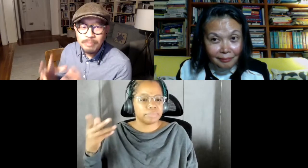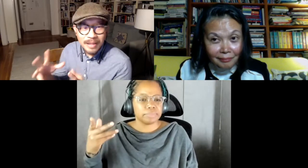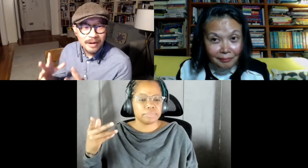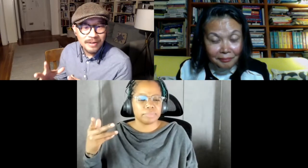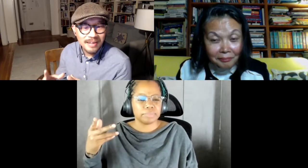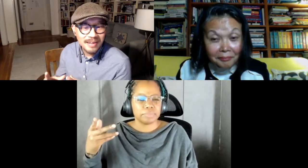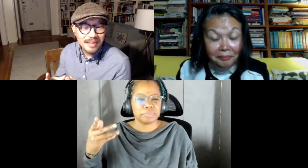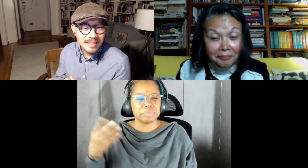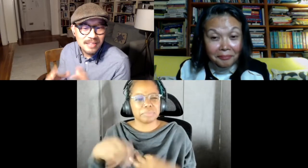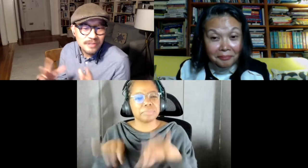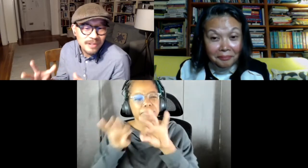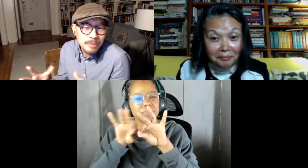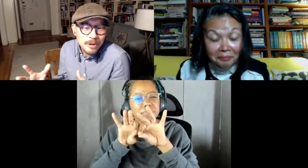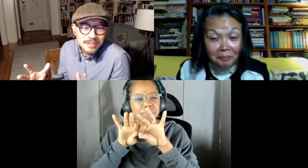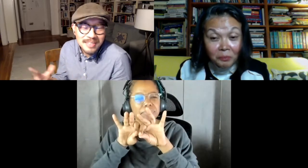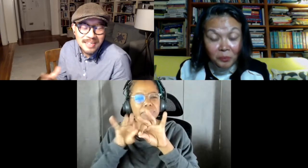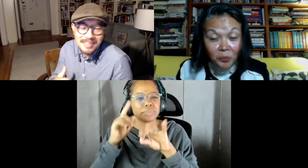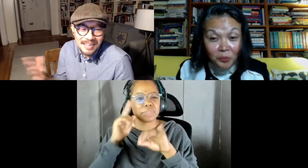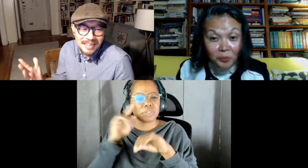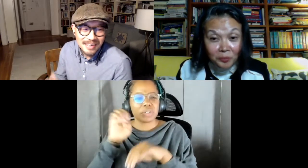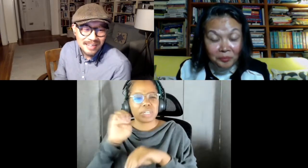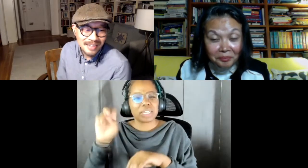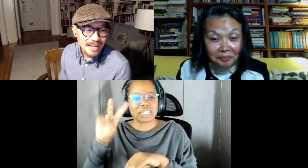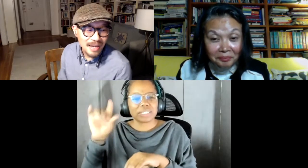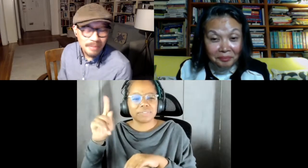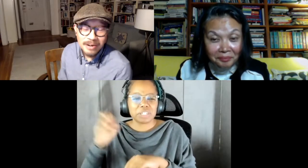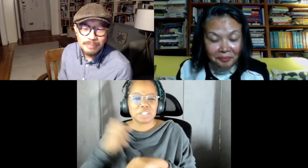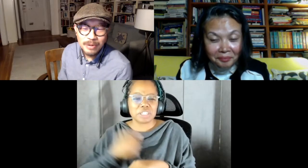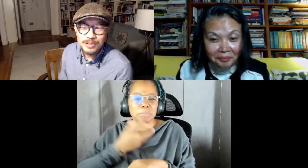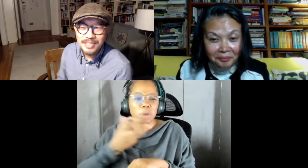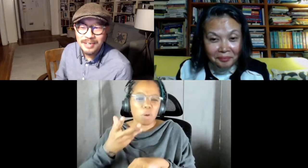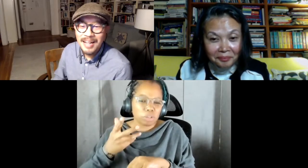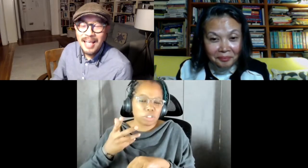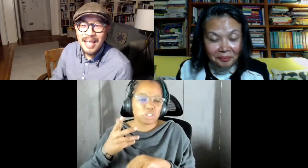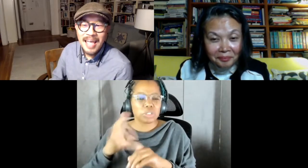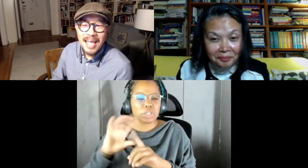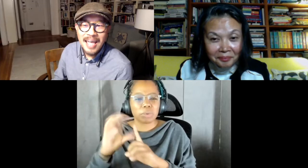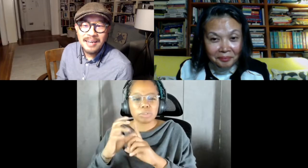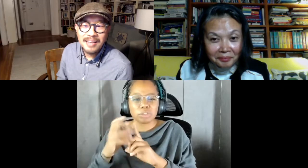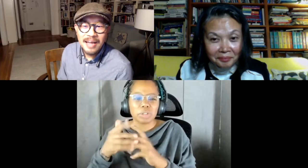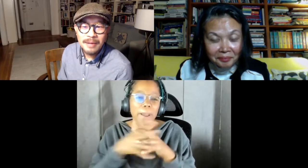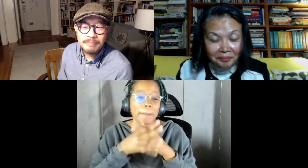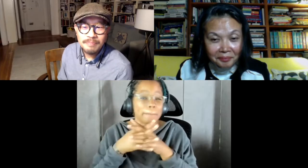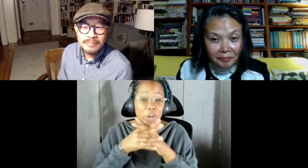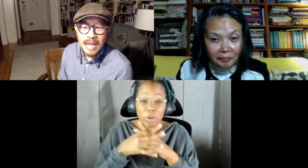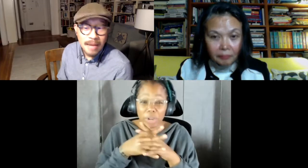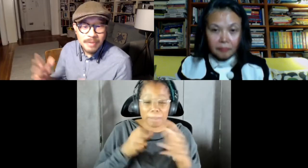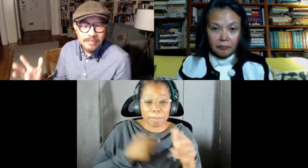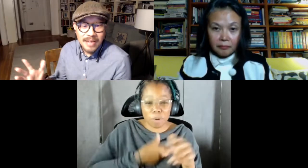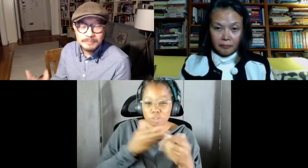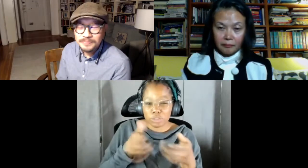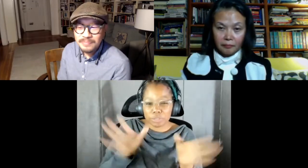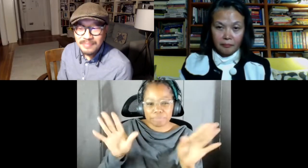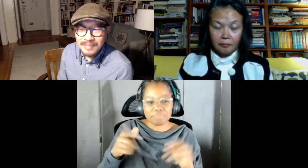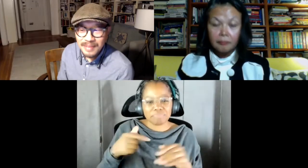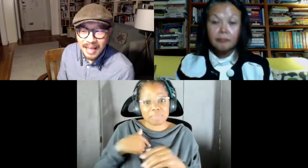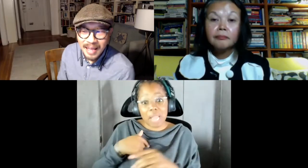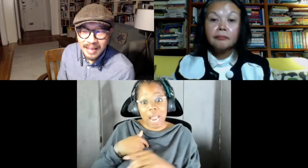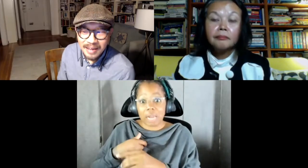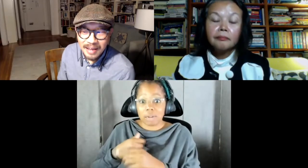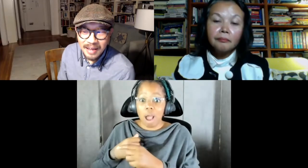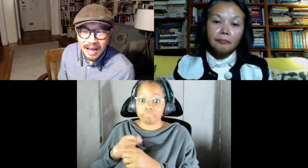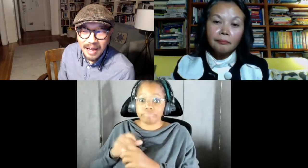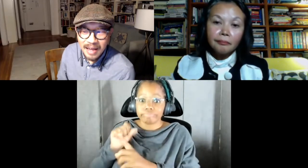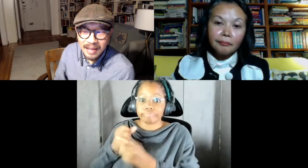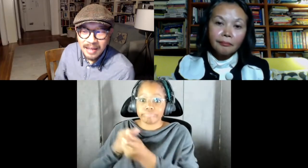a key player in the East Village poetry scene in American poetry in general. And I'm a big fan.